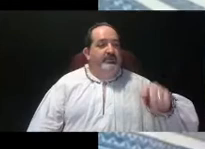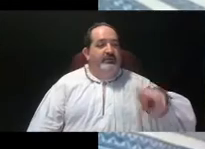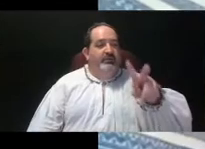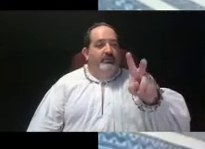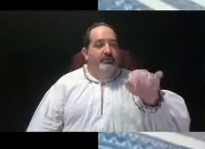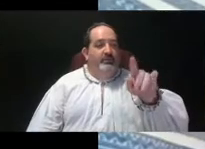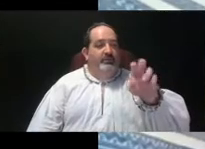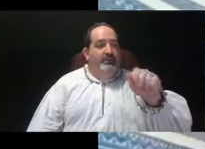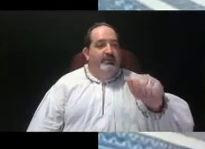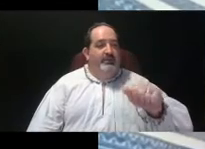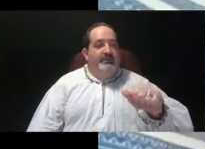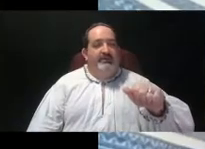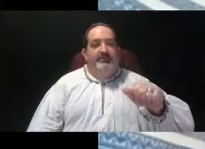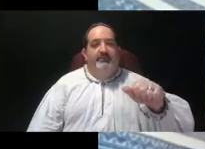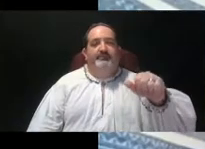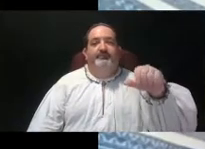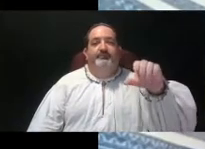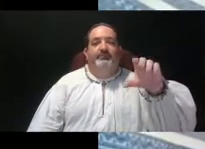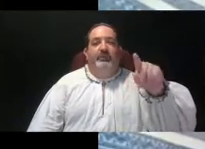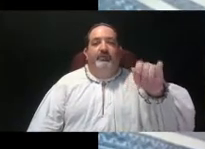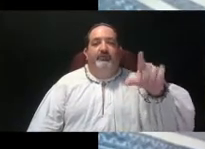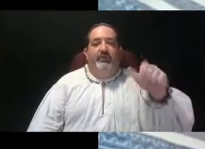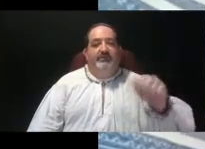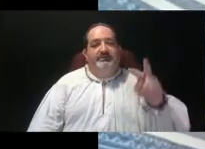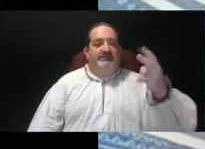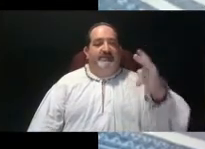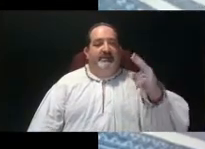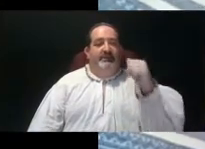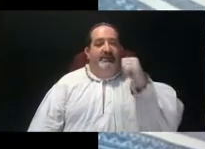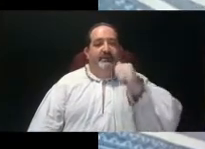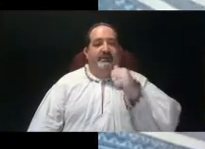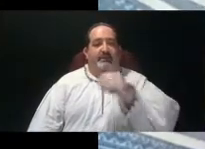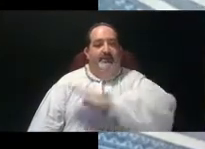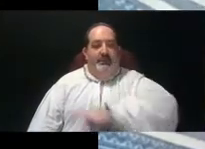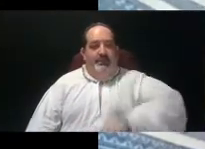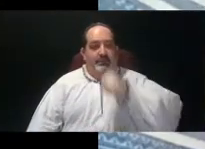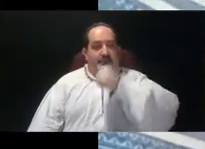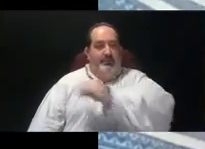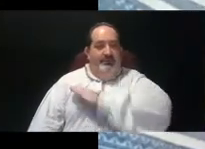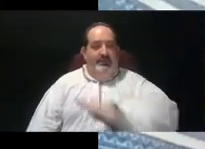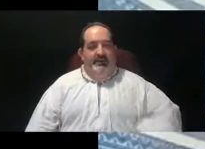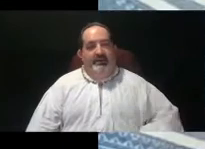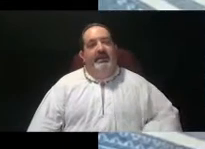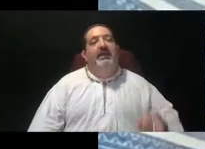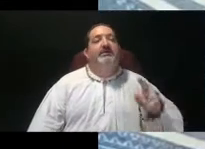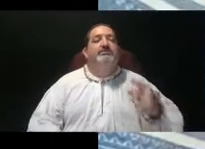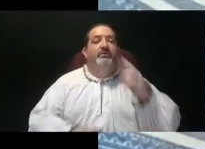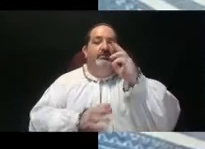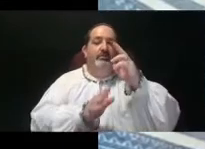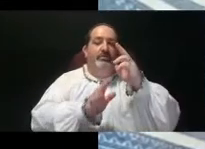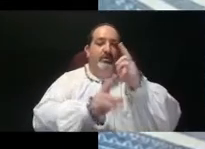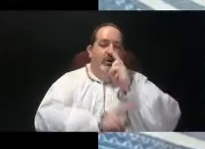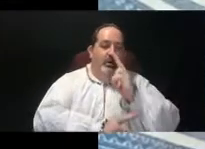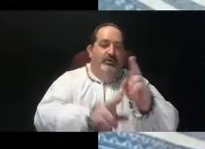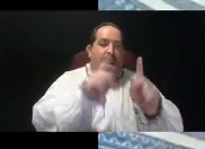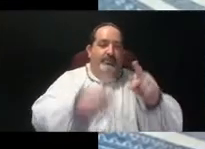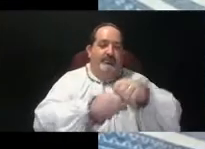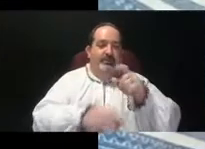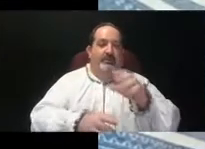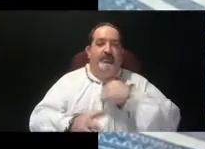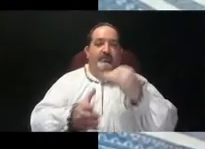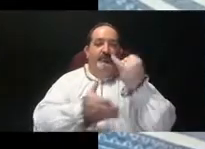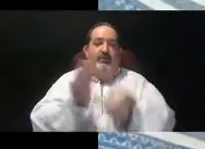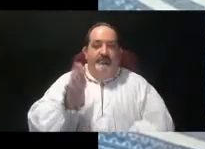Segovia, 2nd Baron and Baroness of Dreiburgen, to honor those persons in the barony who have demonstrated great accomplishment in the